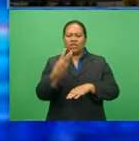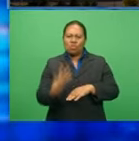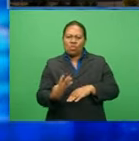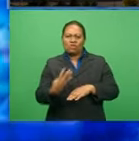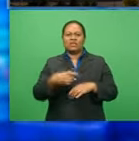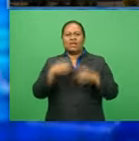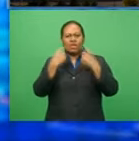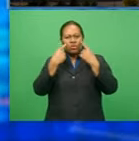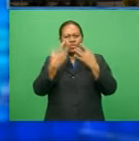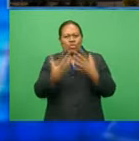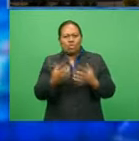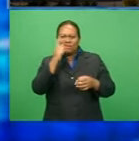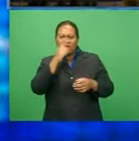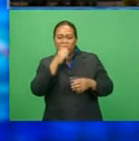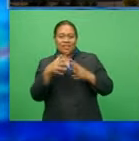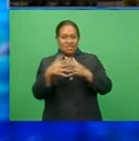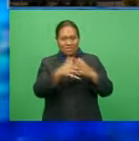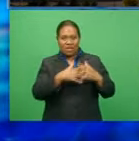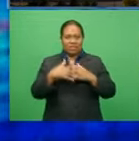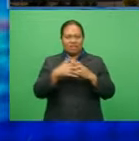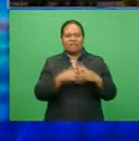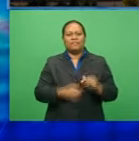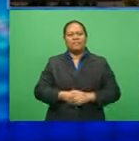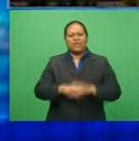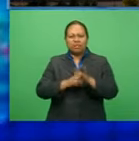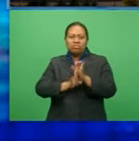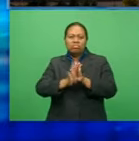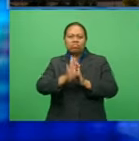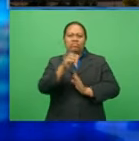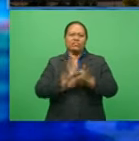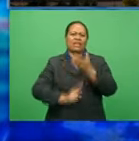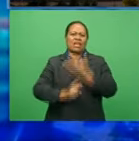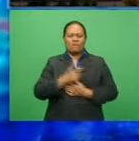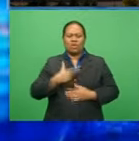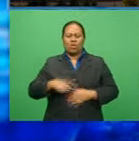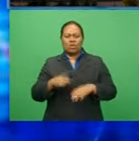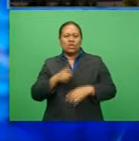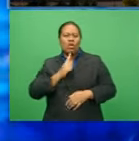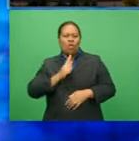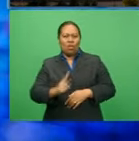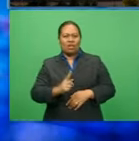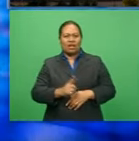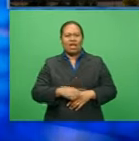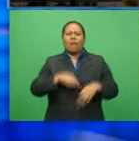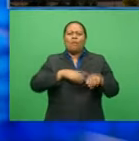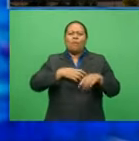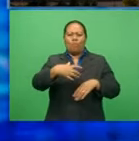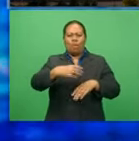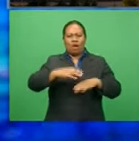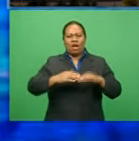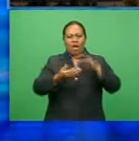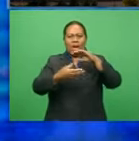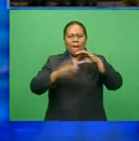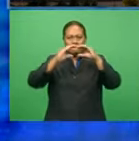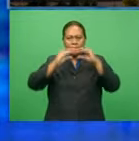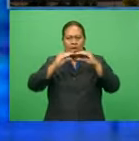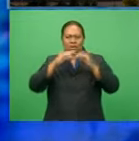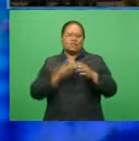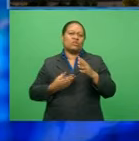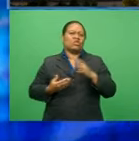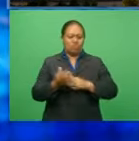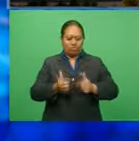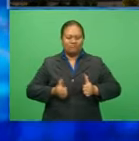as the customers in the U.S. The increase came as customers ordered more hamburgers and fries from drive-thru outlets